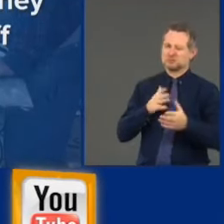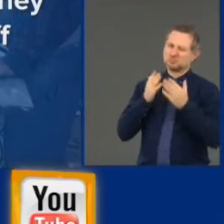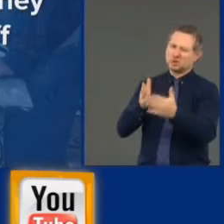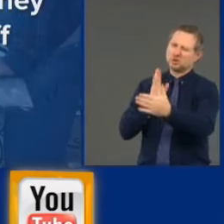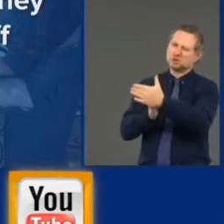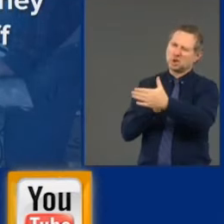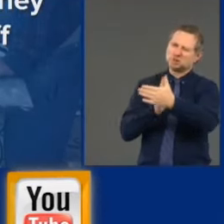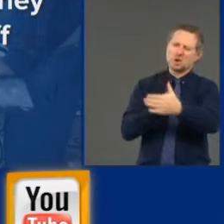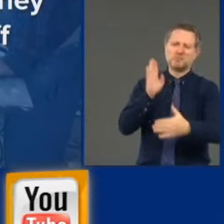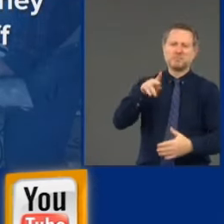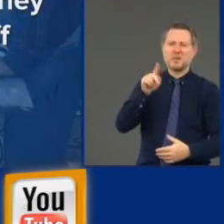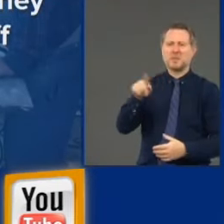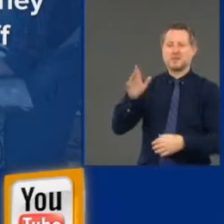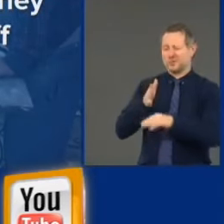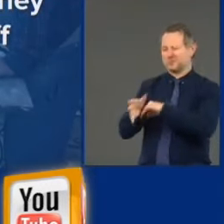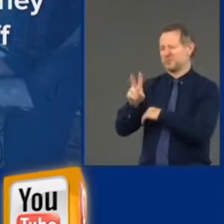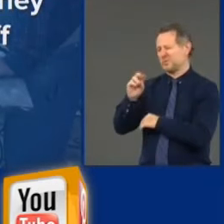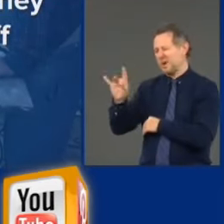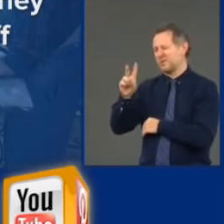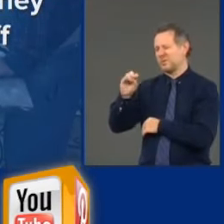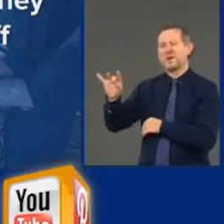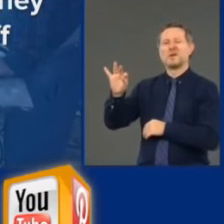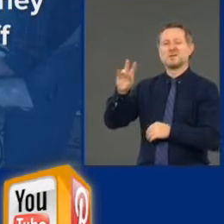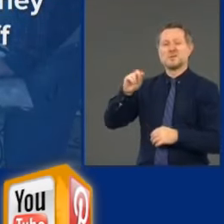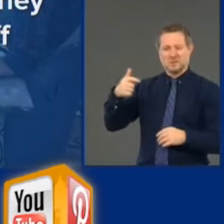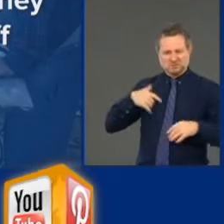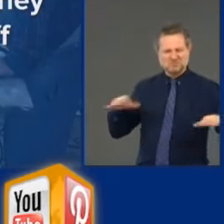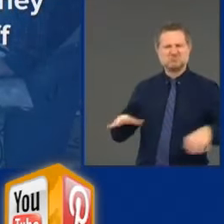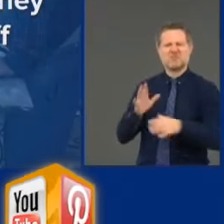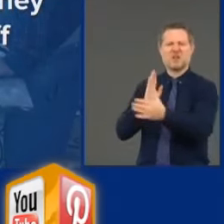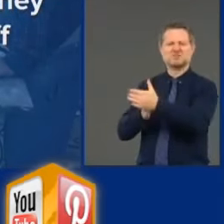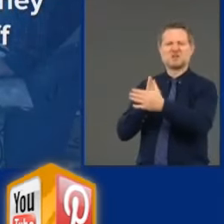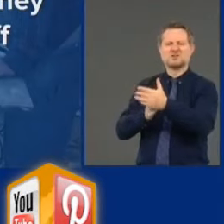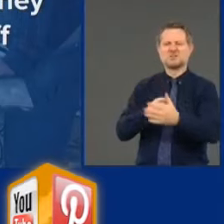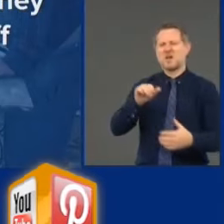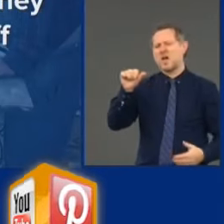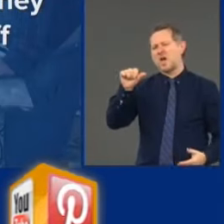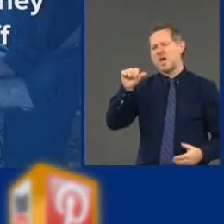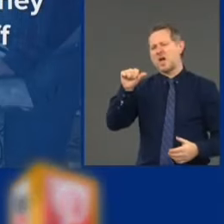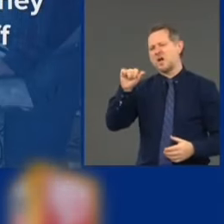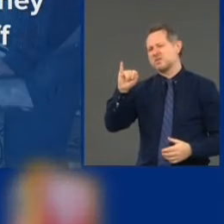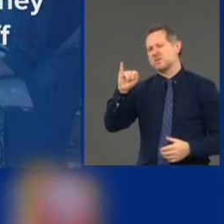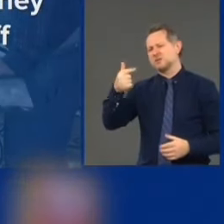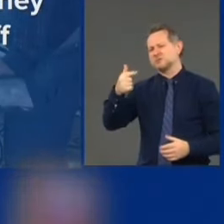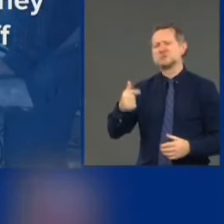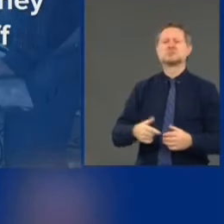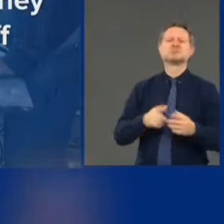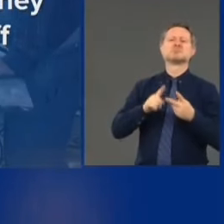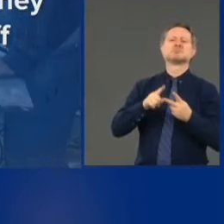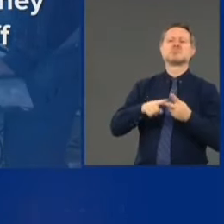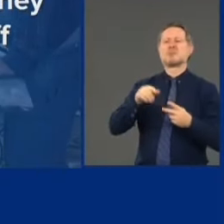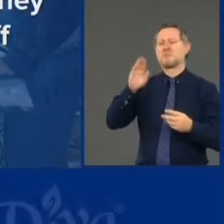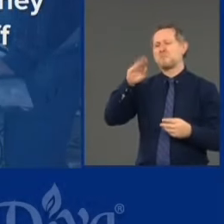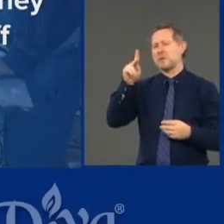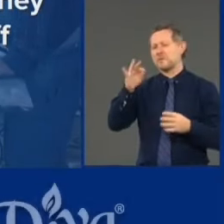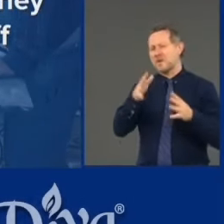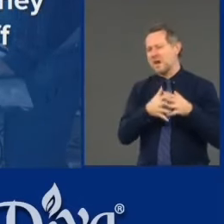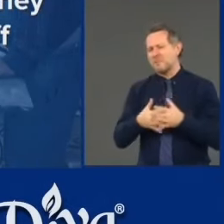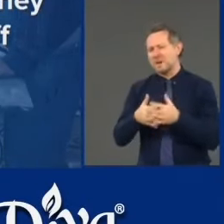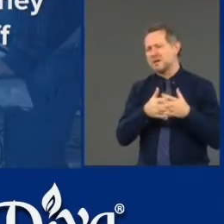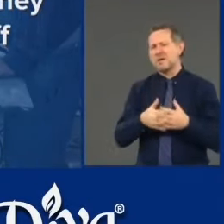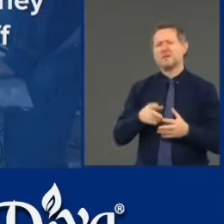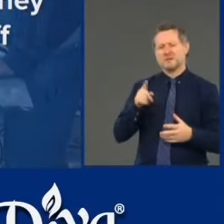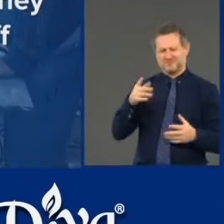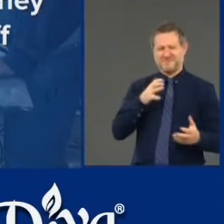brought actions against AIG and against banks like Bank of America that took these bailout funds and then